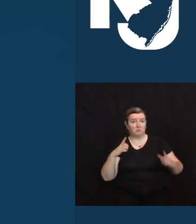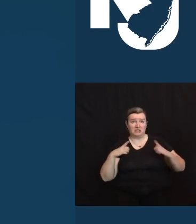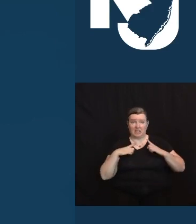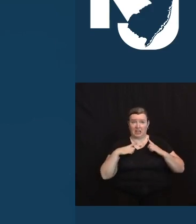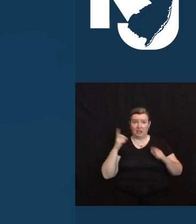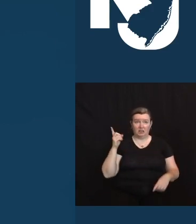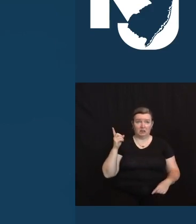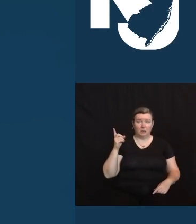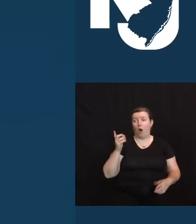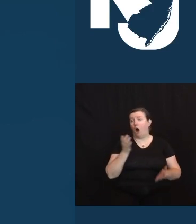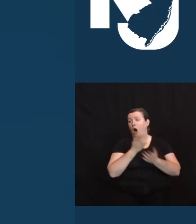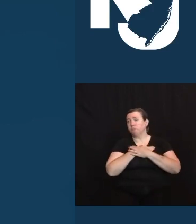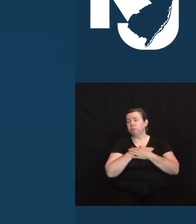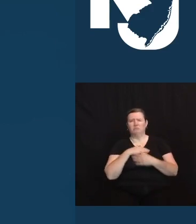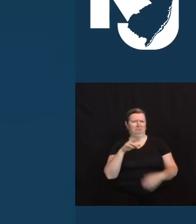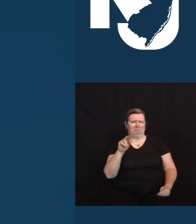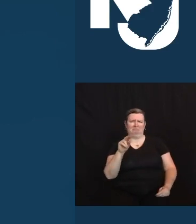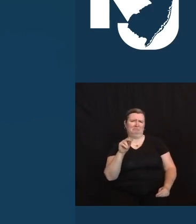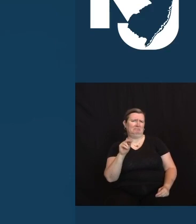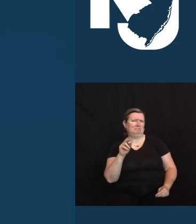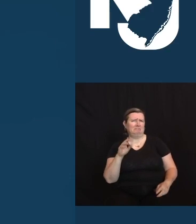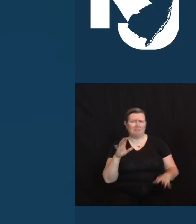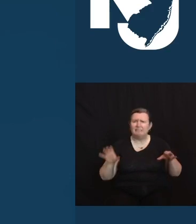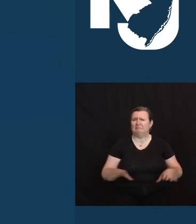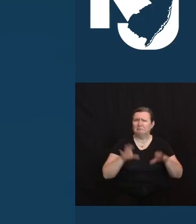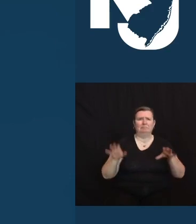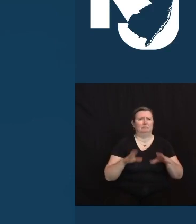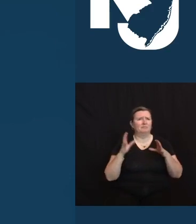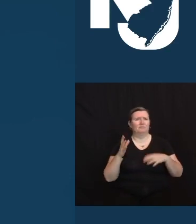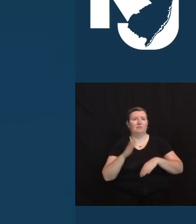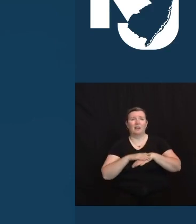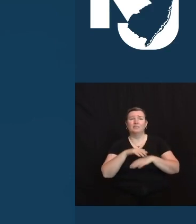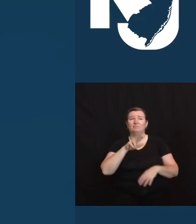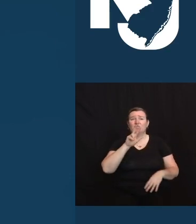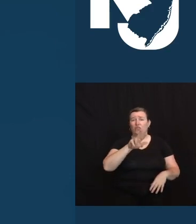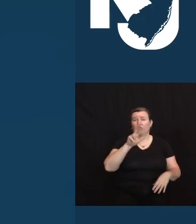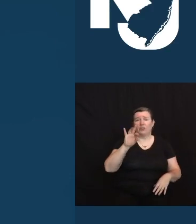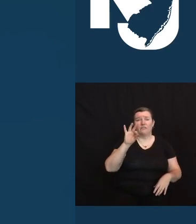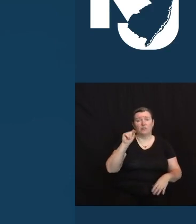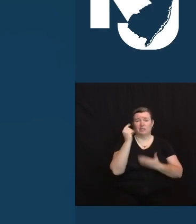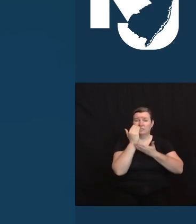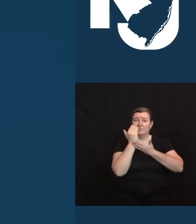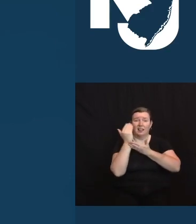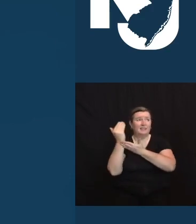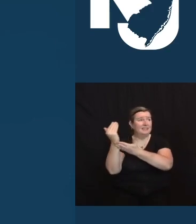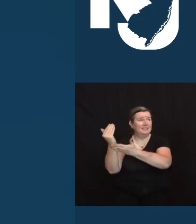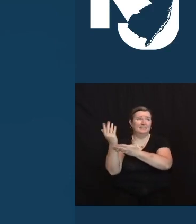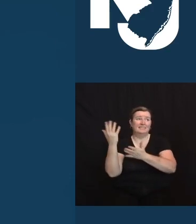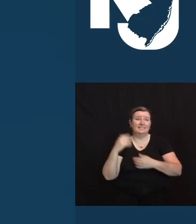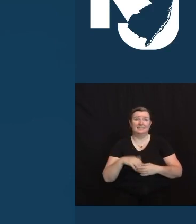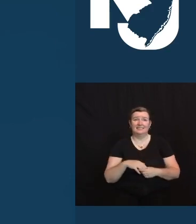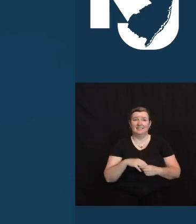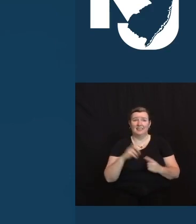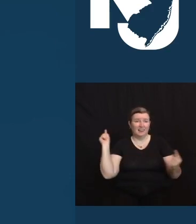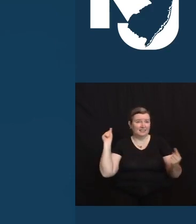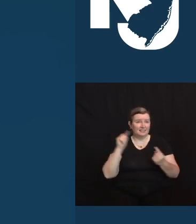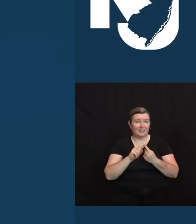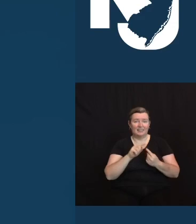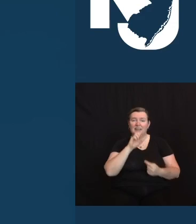he could often be found at the helm of his 33-foot Pearson sailboat until, by the way, the age of